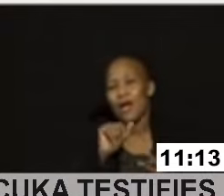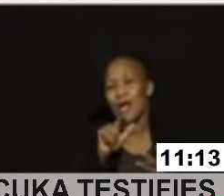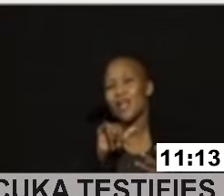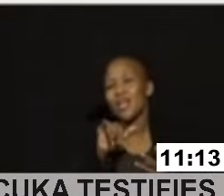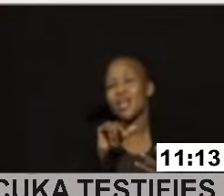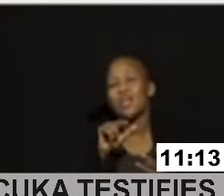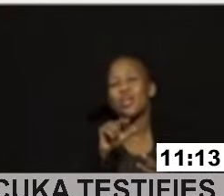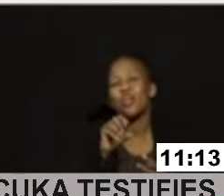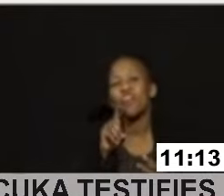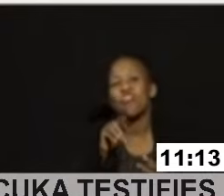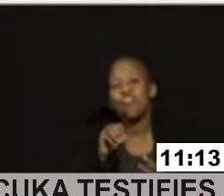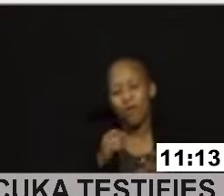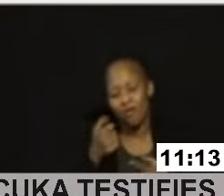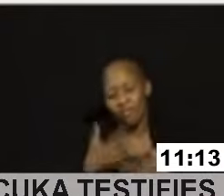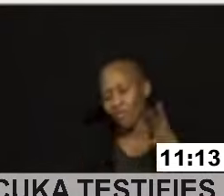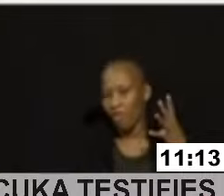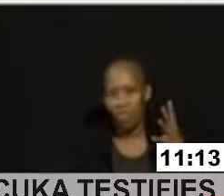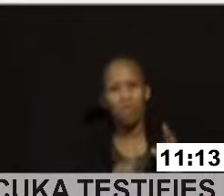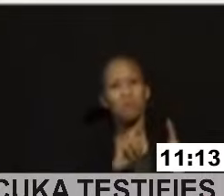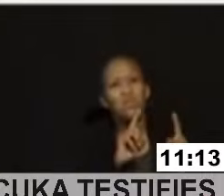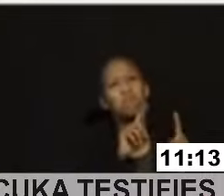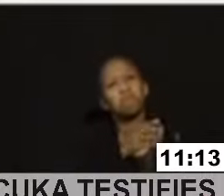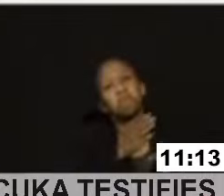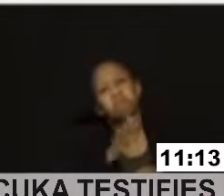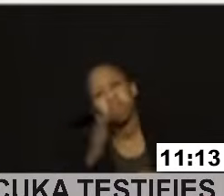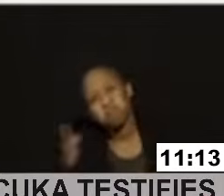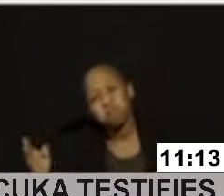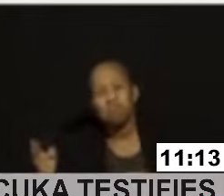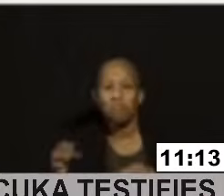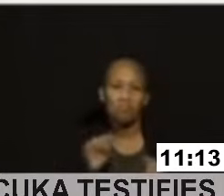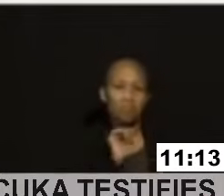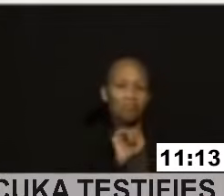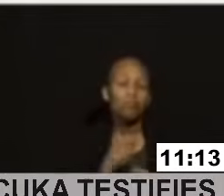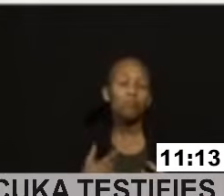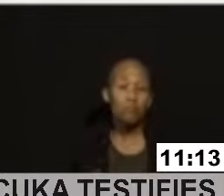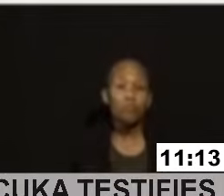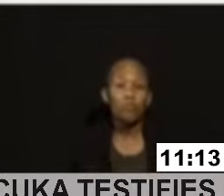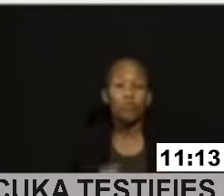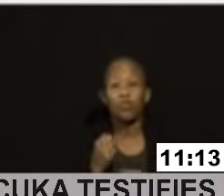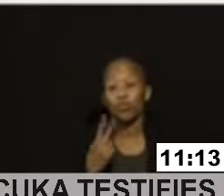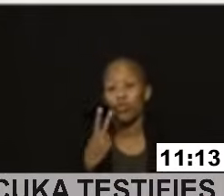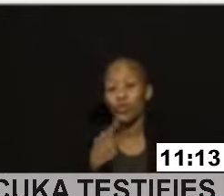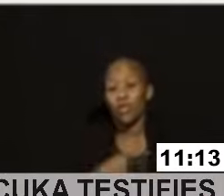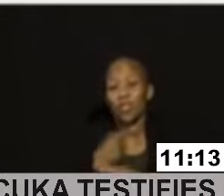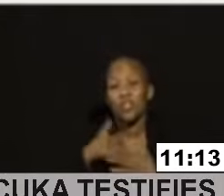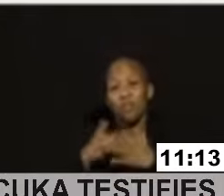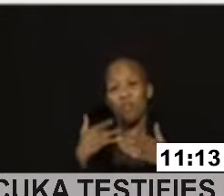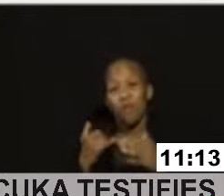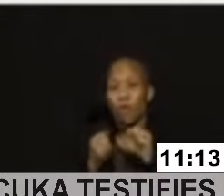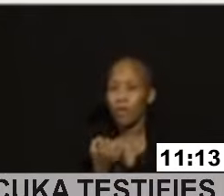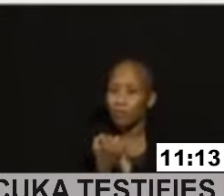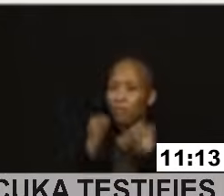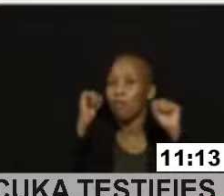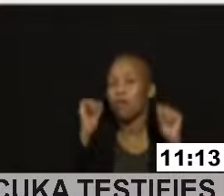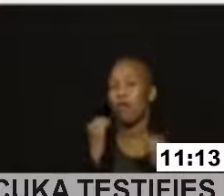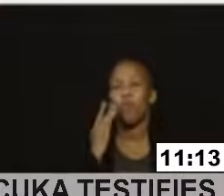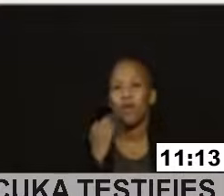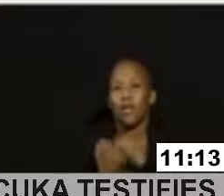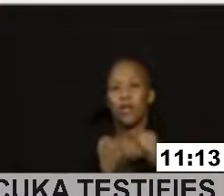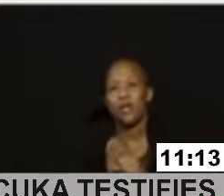so forth. The day before 2 days before I was released in